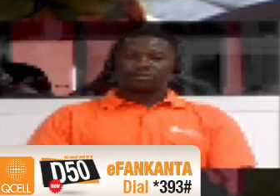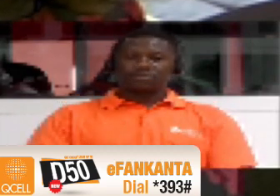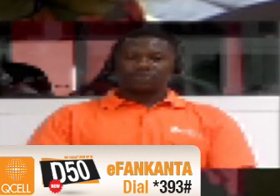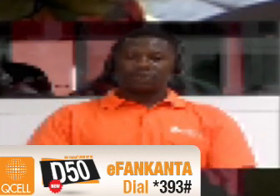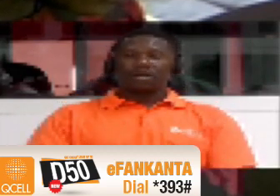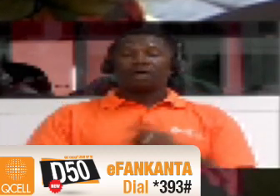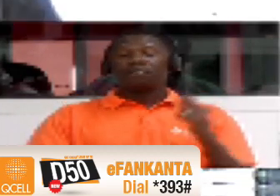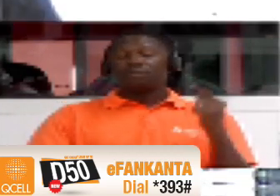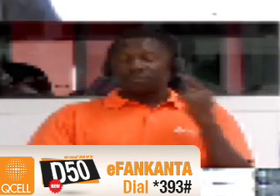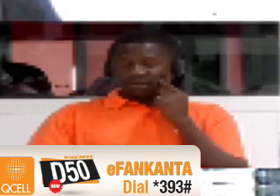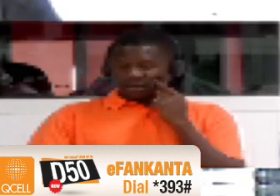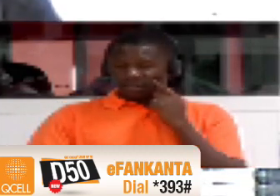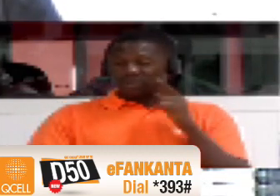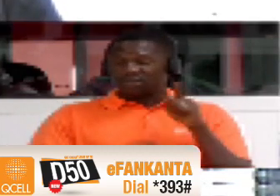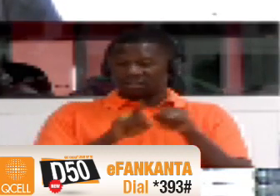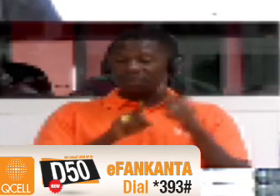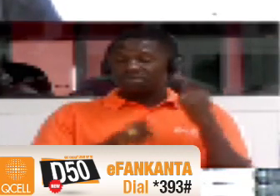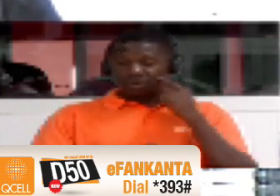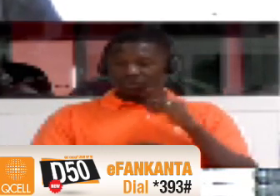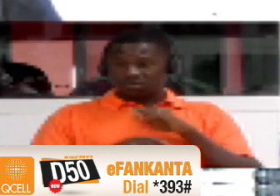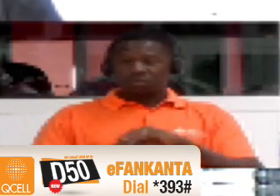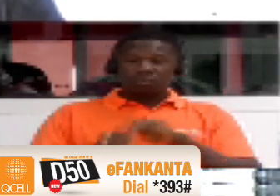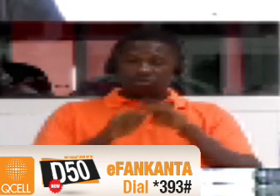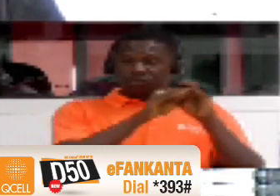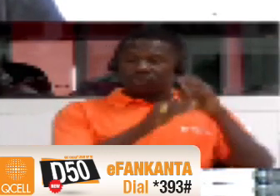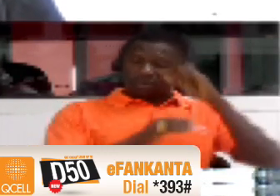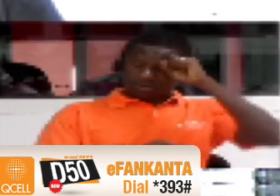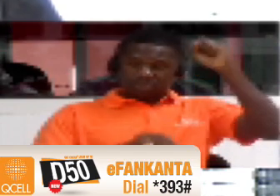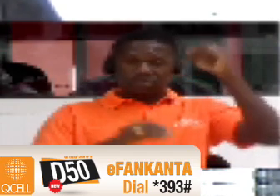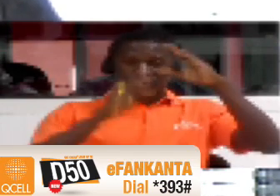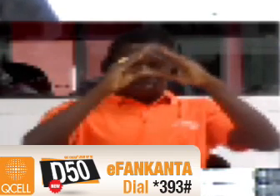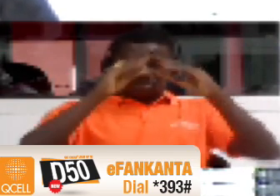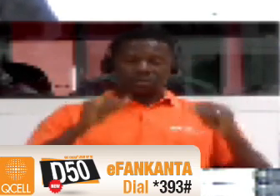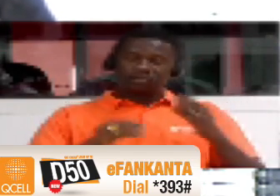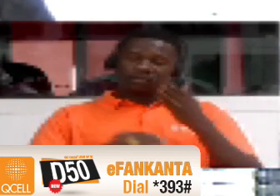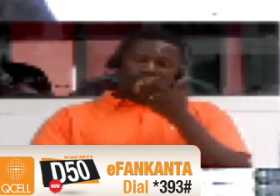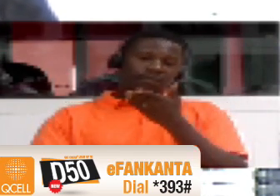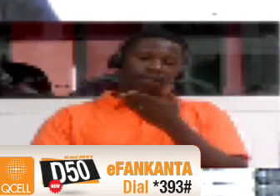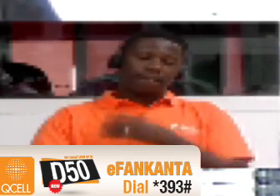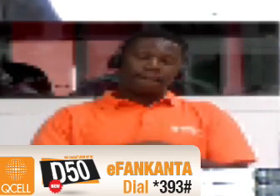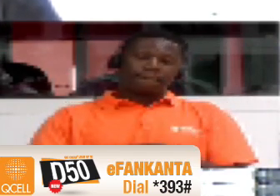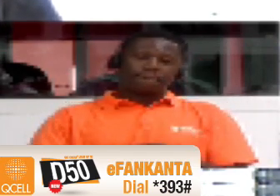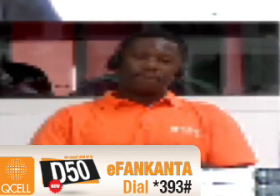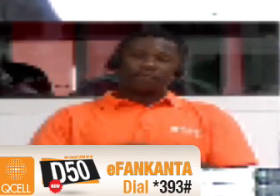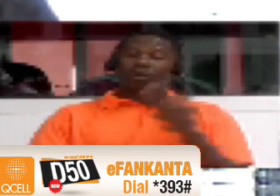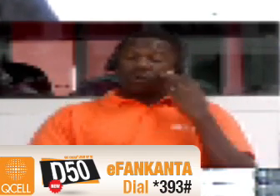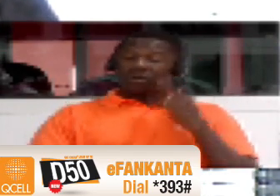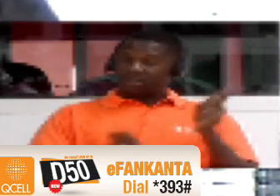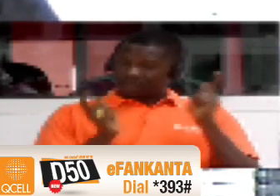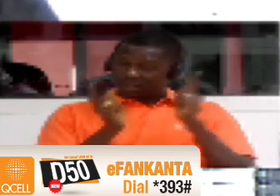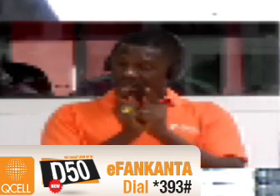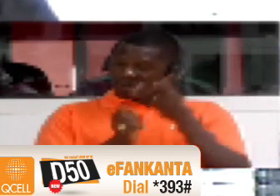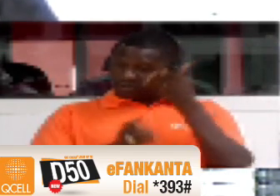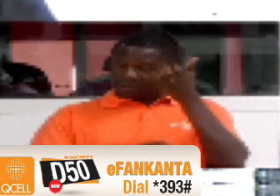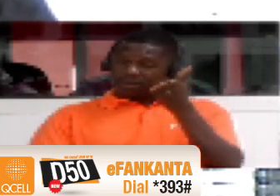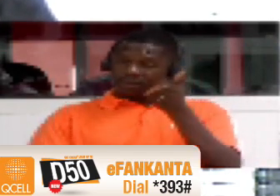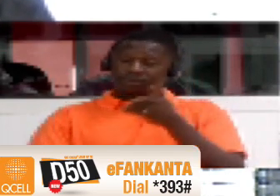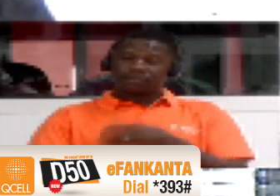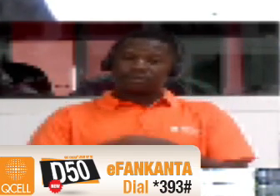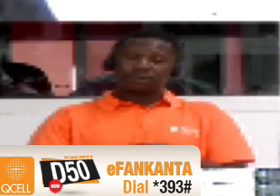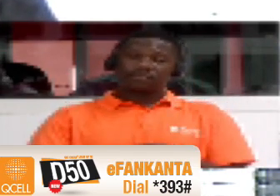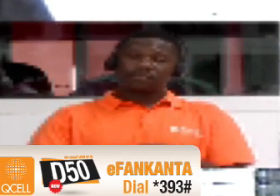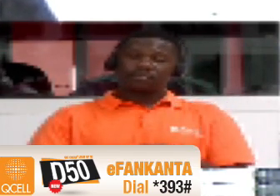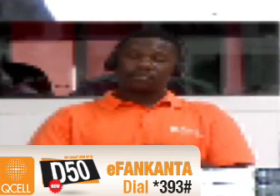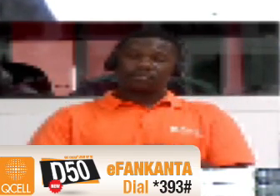mol samba state house. On that same day we were moved to the state house. Abrim for the state house. When we got to the state house,